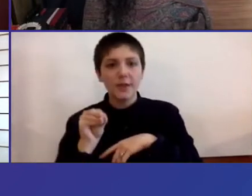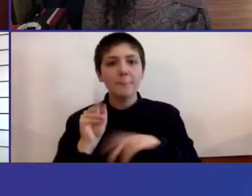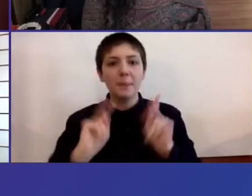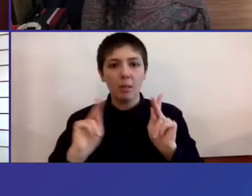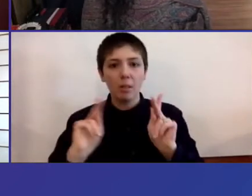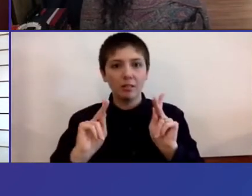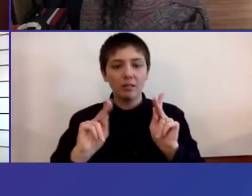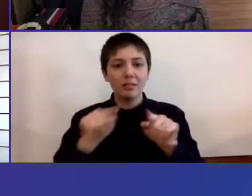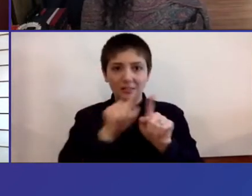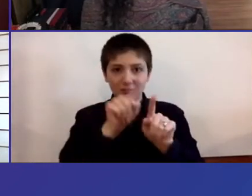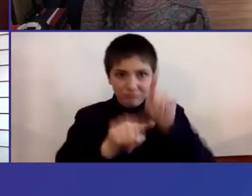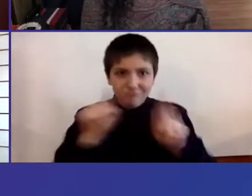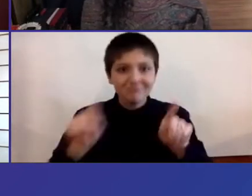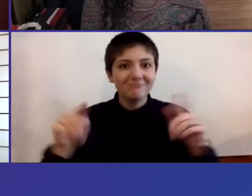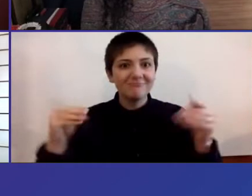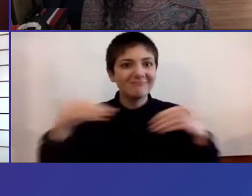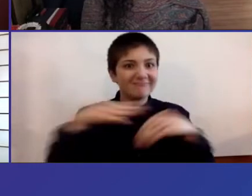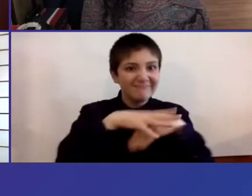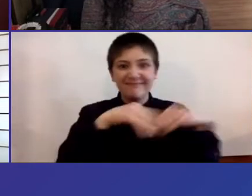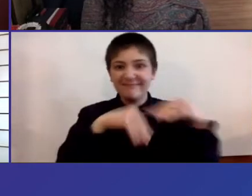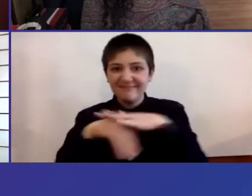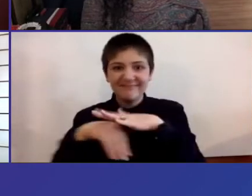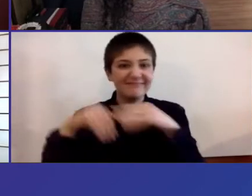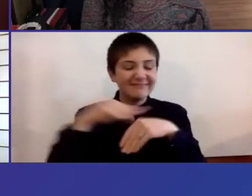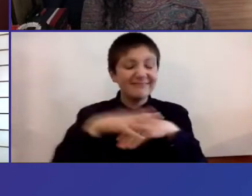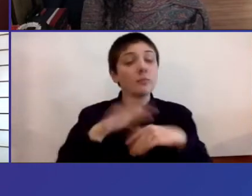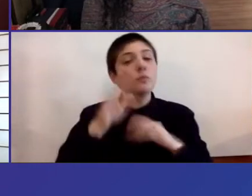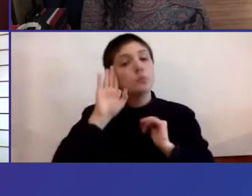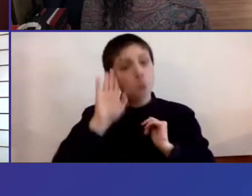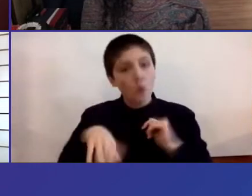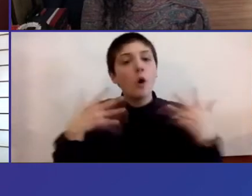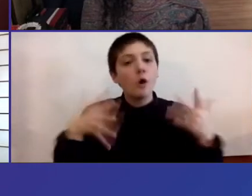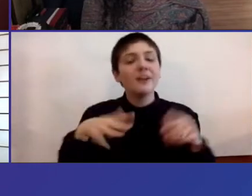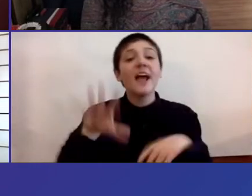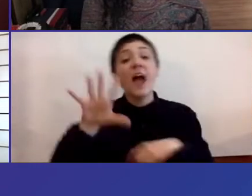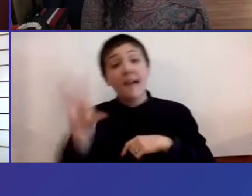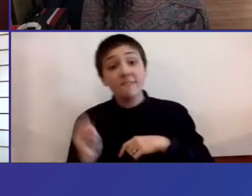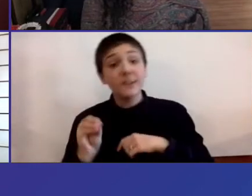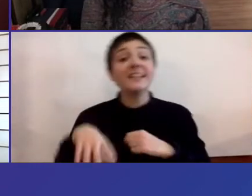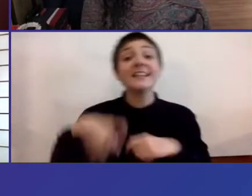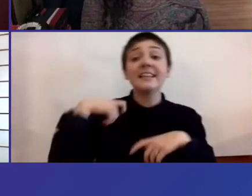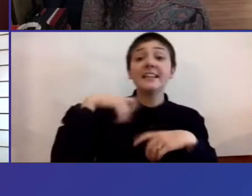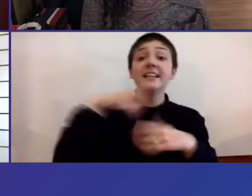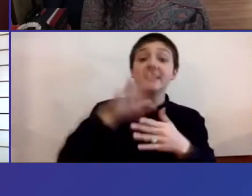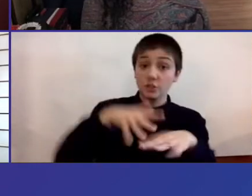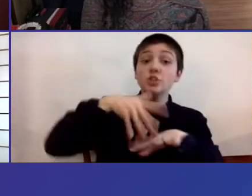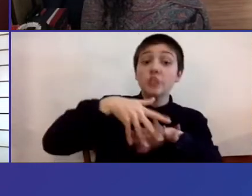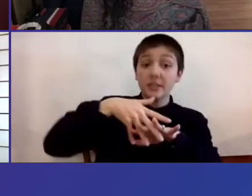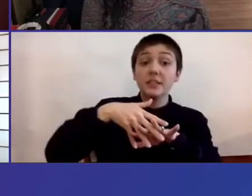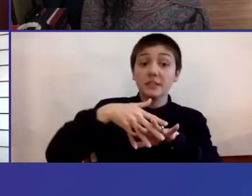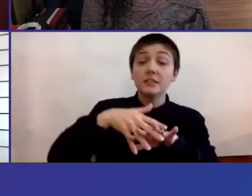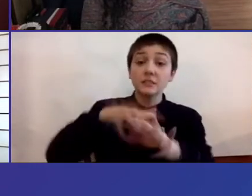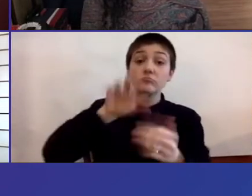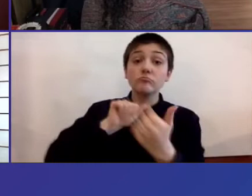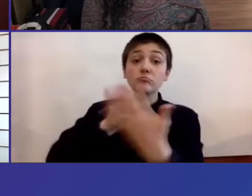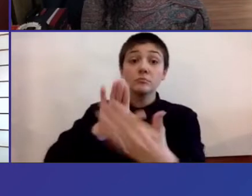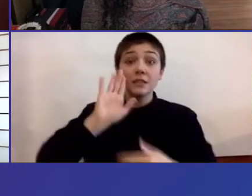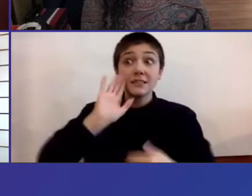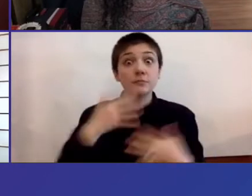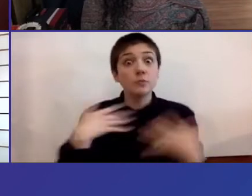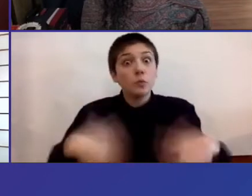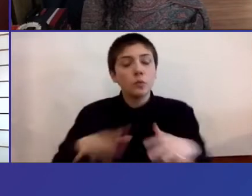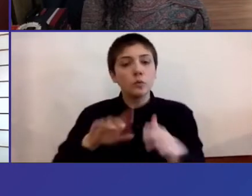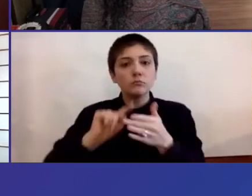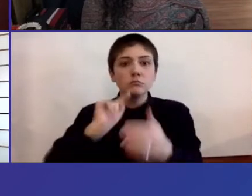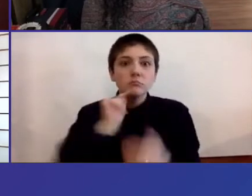there. And, we know that, with indigenous and especially African forms, the interactivity, is